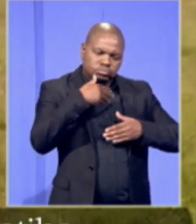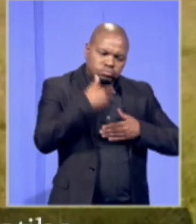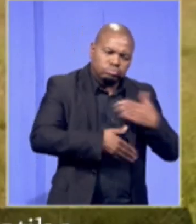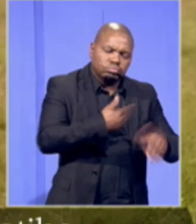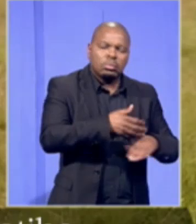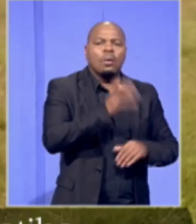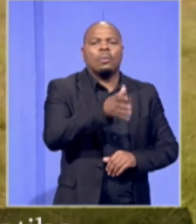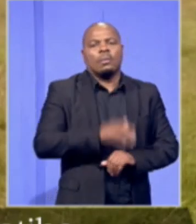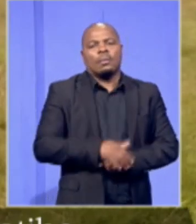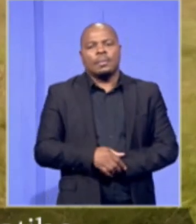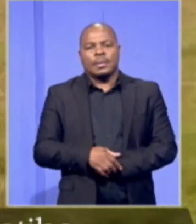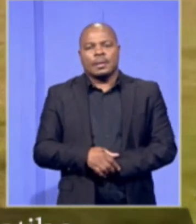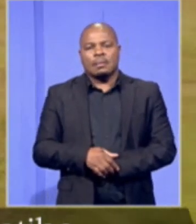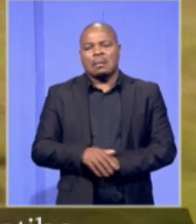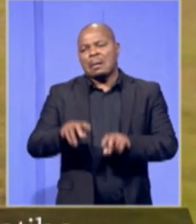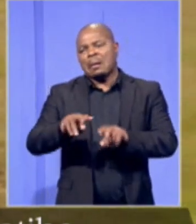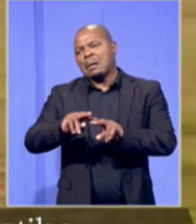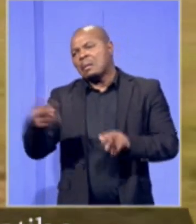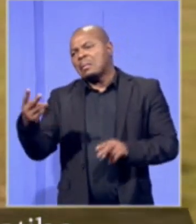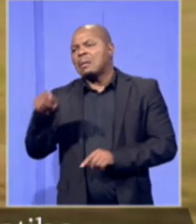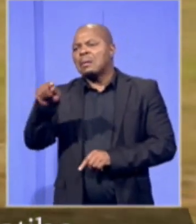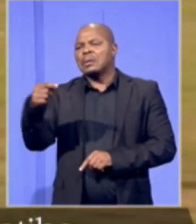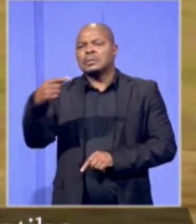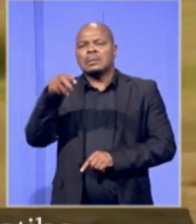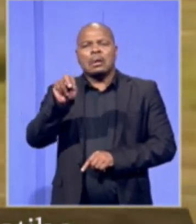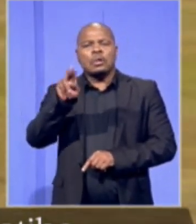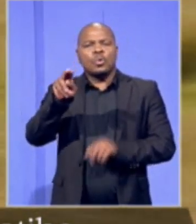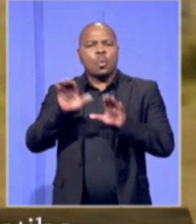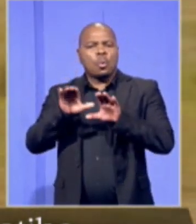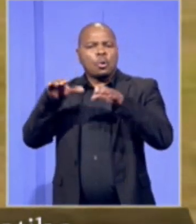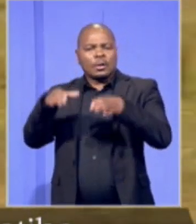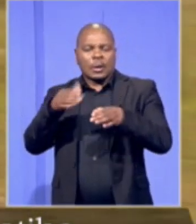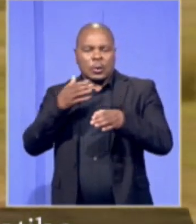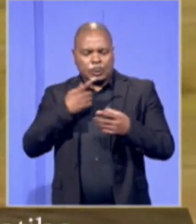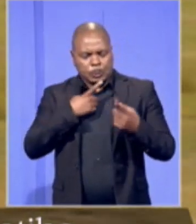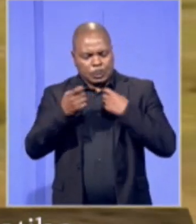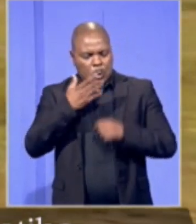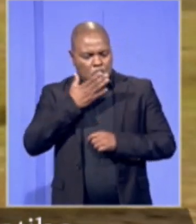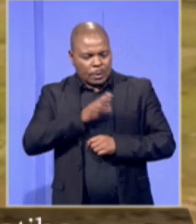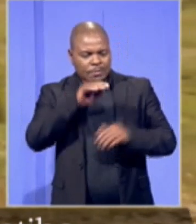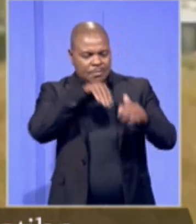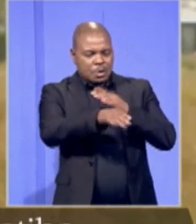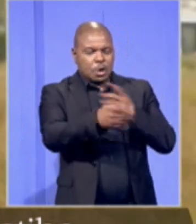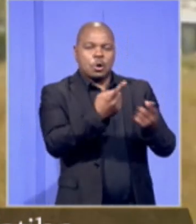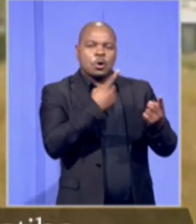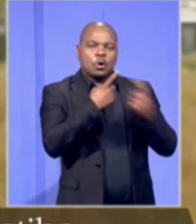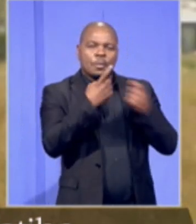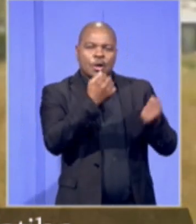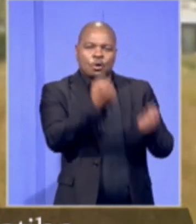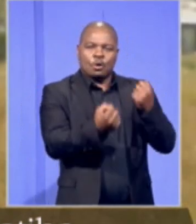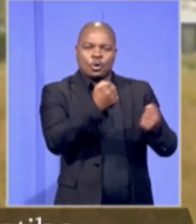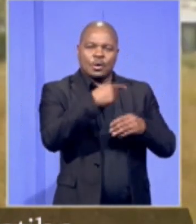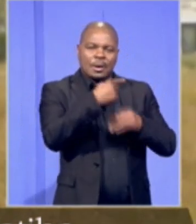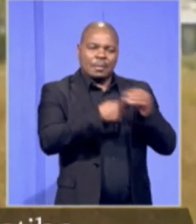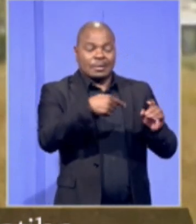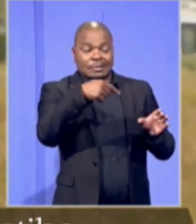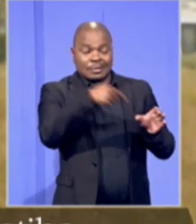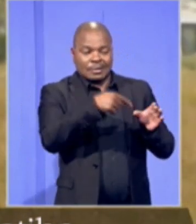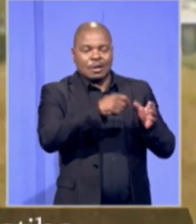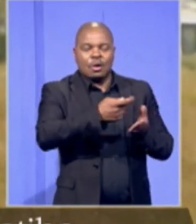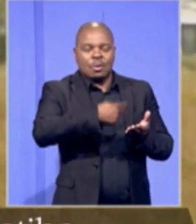up. Mekga e meng ka ramuso kopanelo e tshosetsa ka ho nkela mopresidente makgotleng a dinyewe ka morao saena molao ona wa kamoho ya